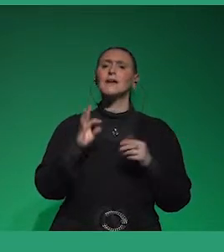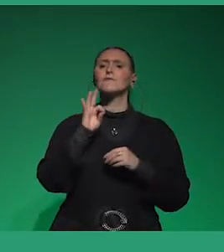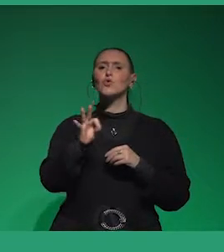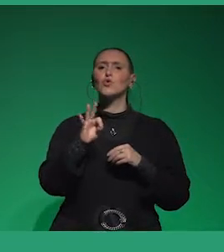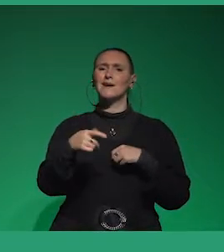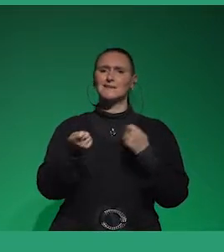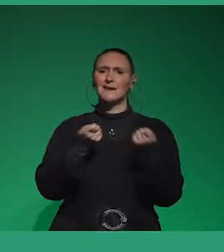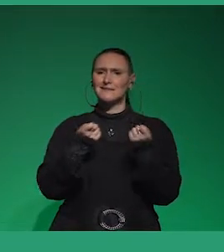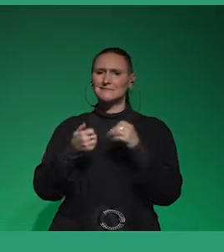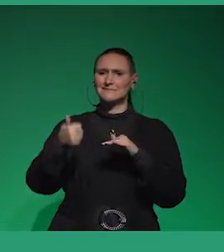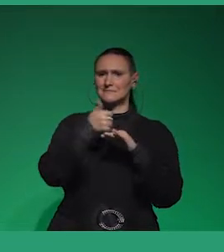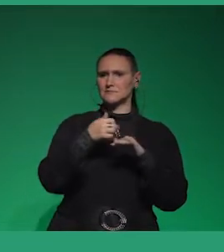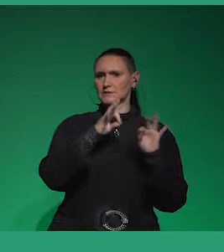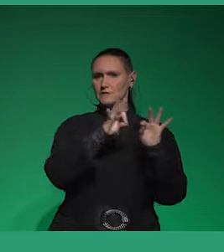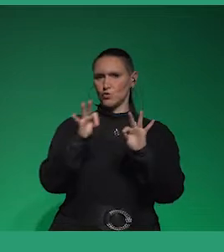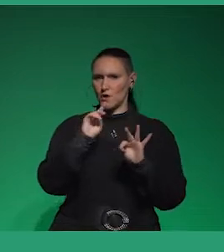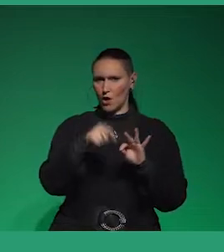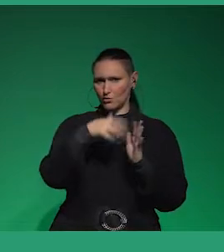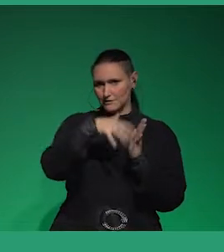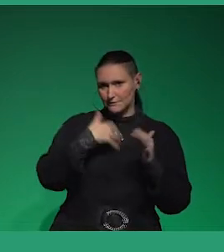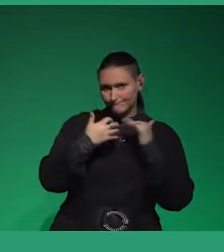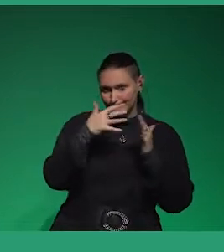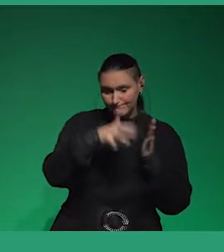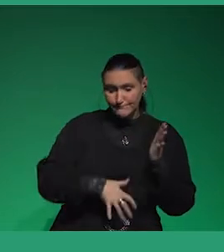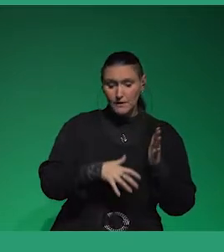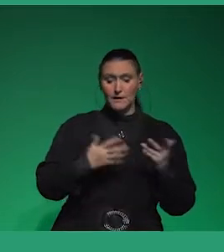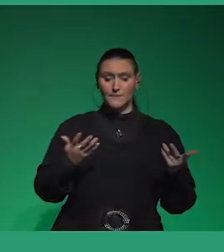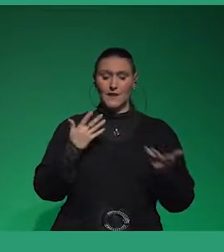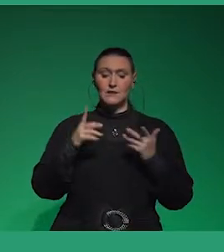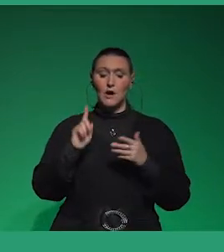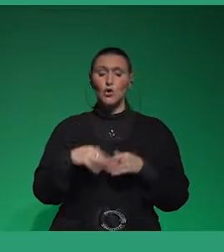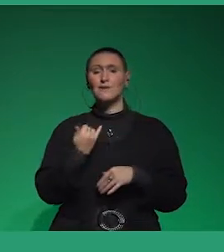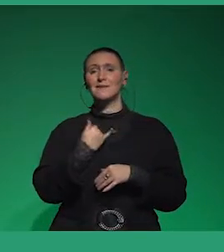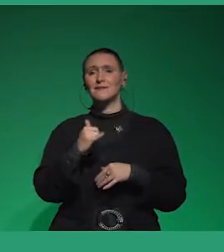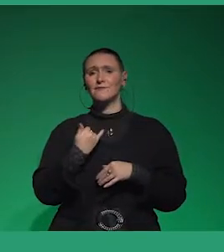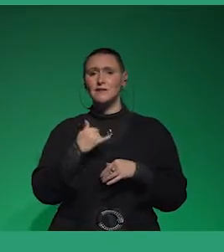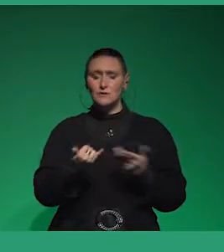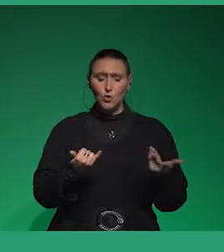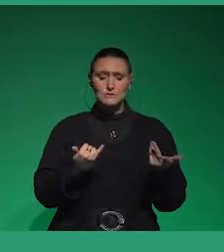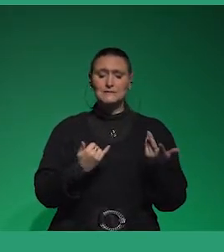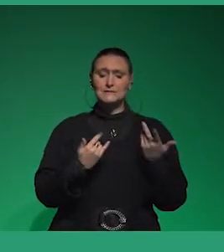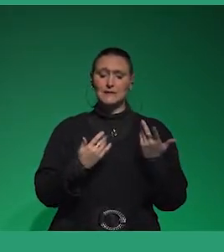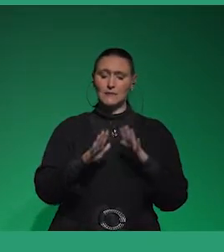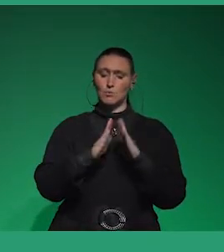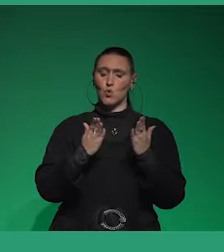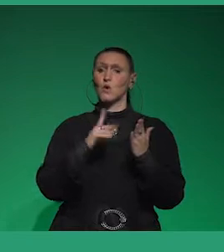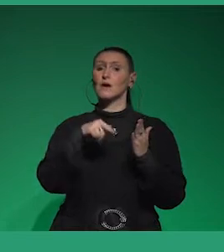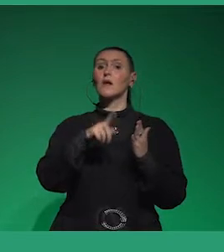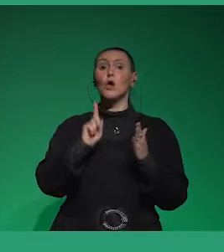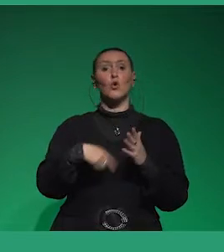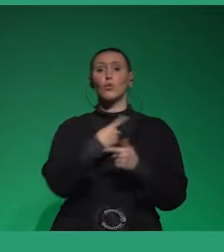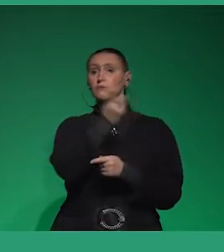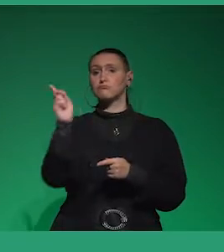here. And we also produce some of the identification key book, which is free download, can be used by many